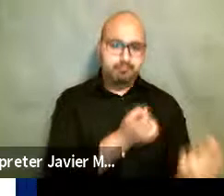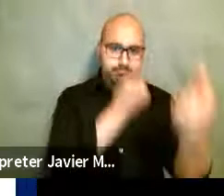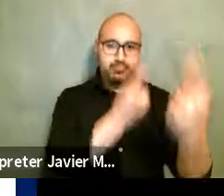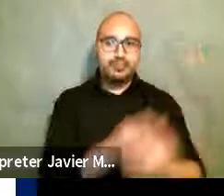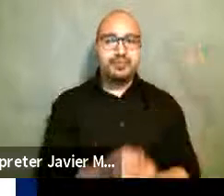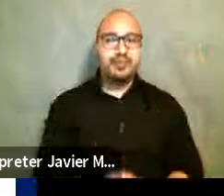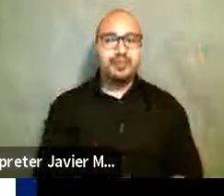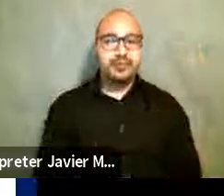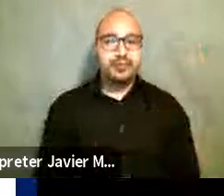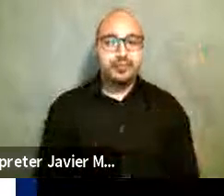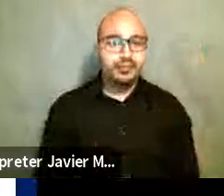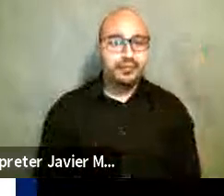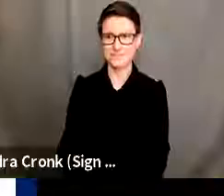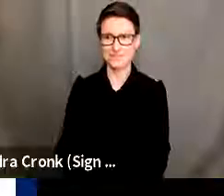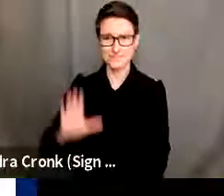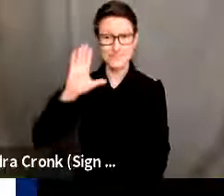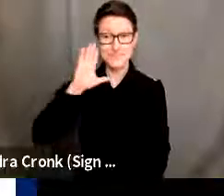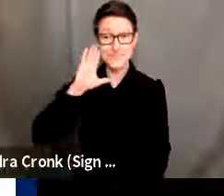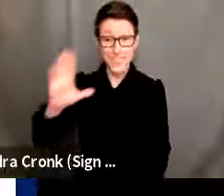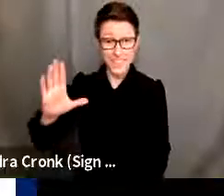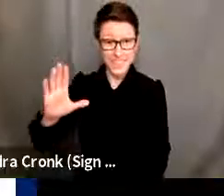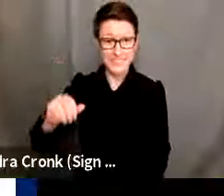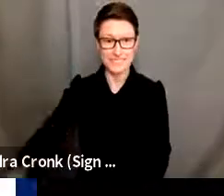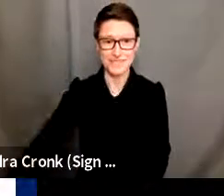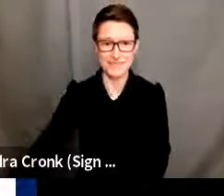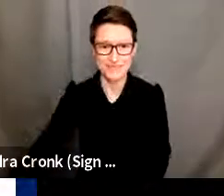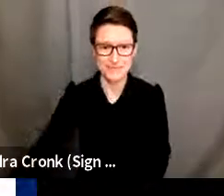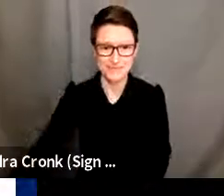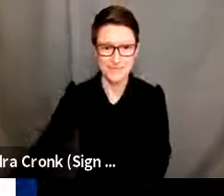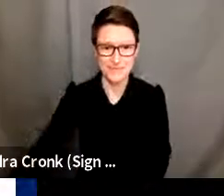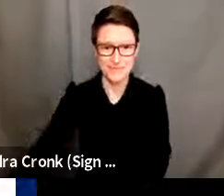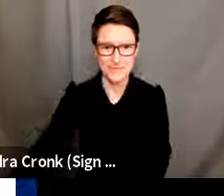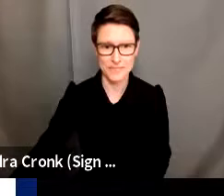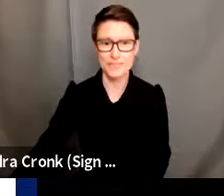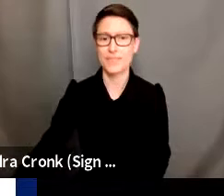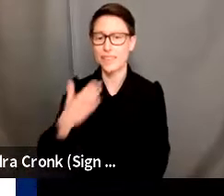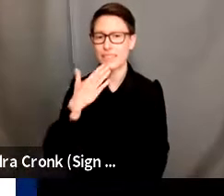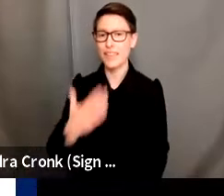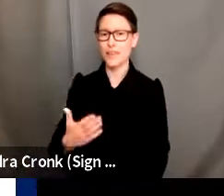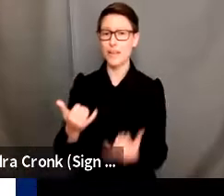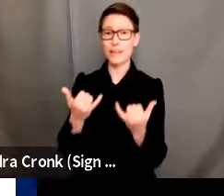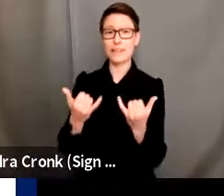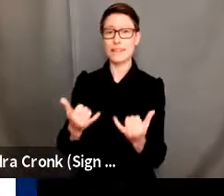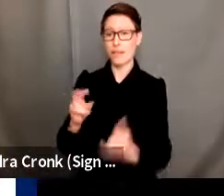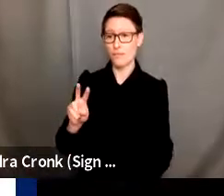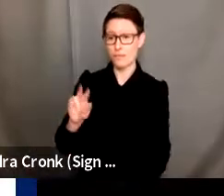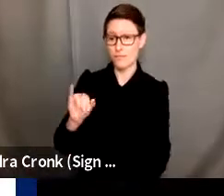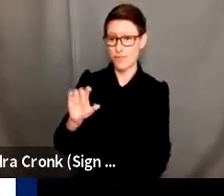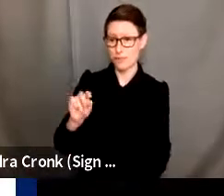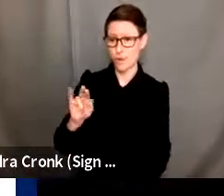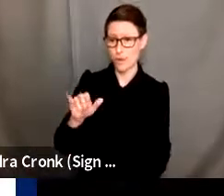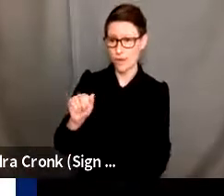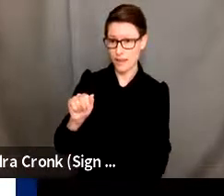next, we're going to hear from two individuals from the Bristol Hospice, Victoria Cananoy and Raul Sanchez. We're going to start with